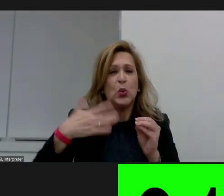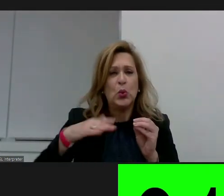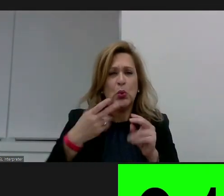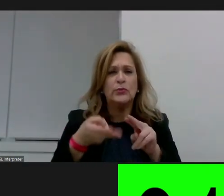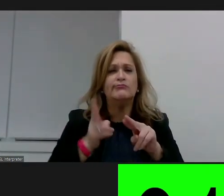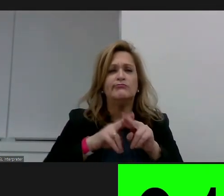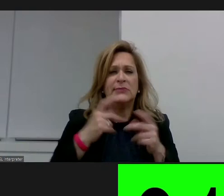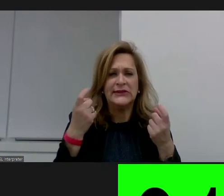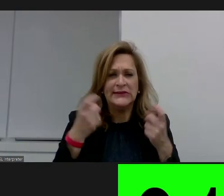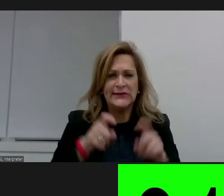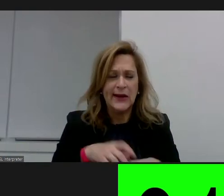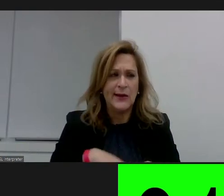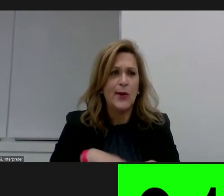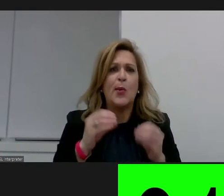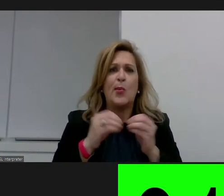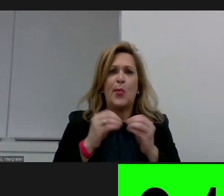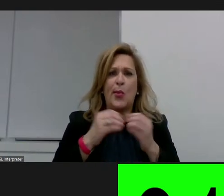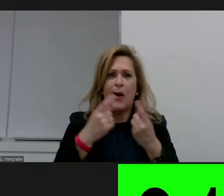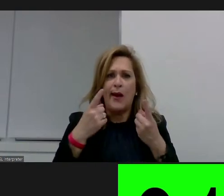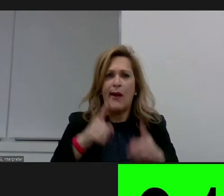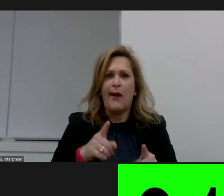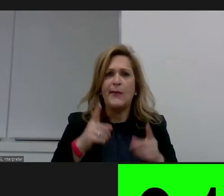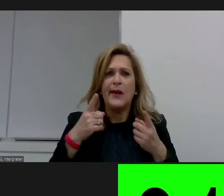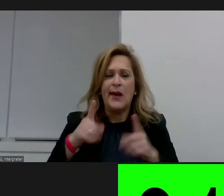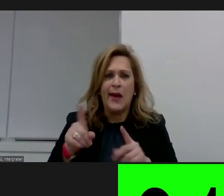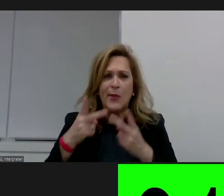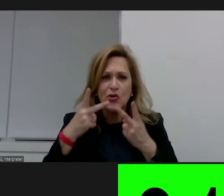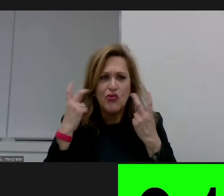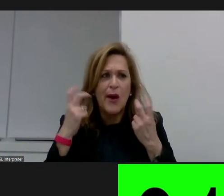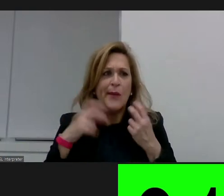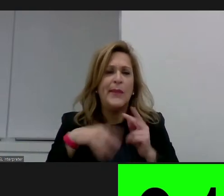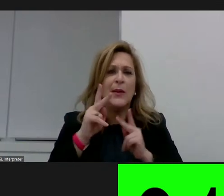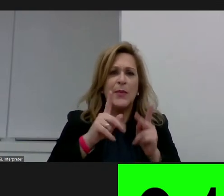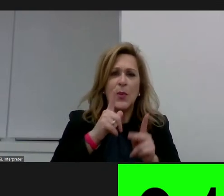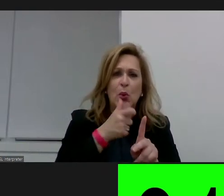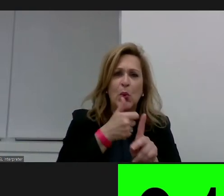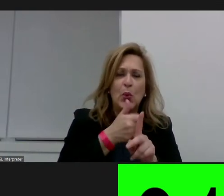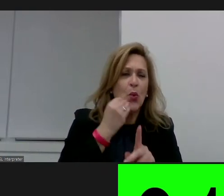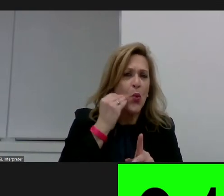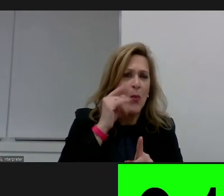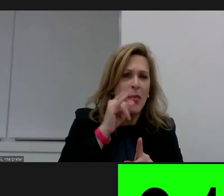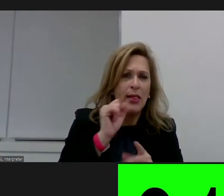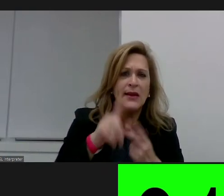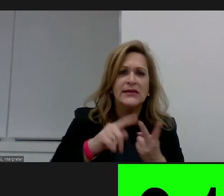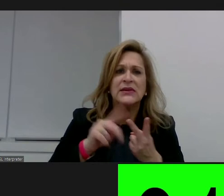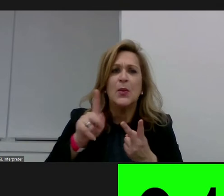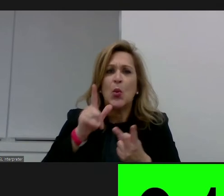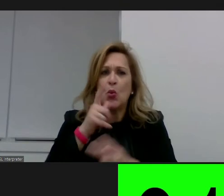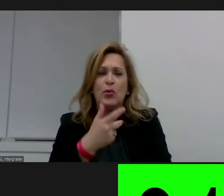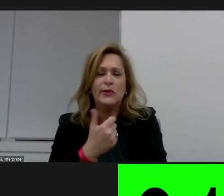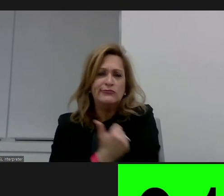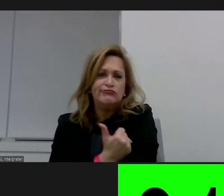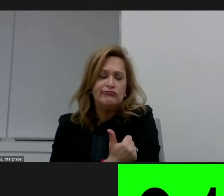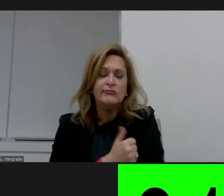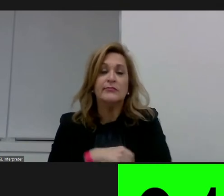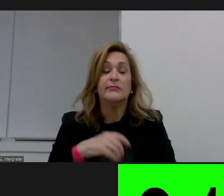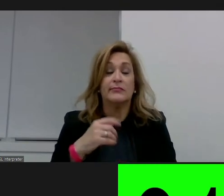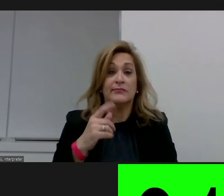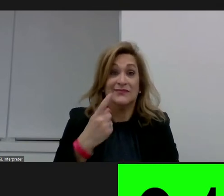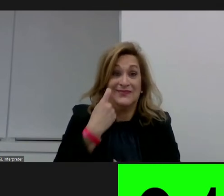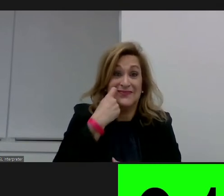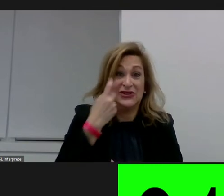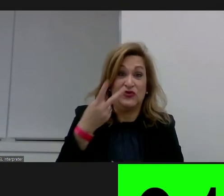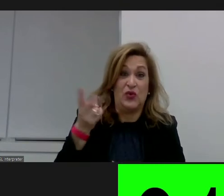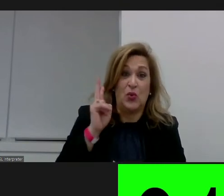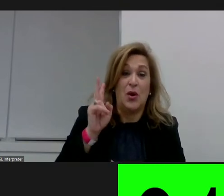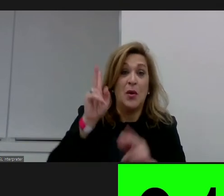more crime. You have a lot of junkies and homeless people. And I had a stabbing at my station just a couple of weeks